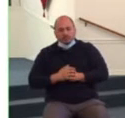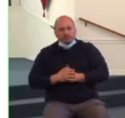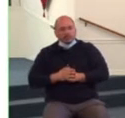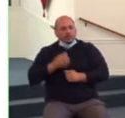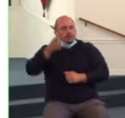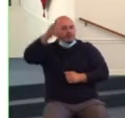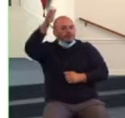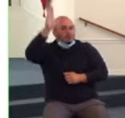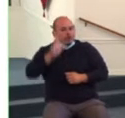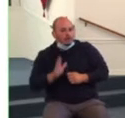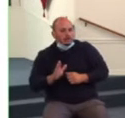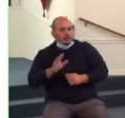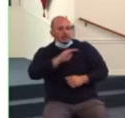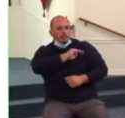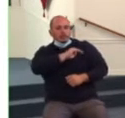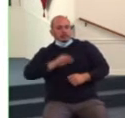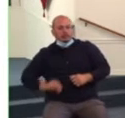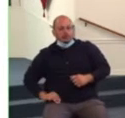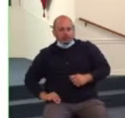Messiah."